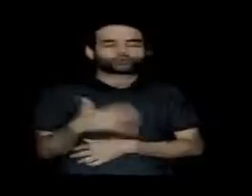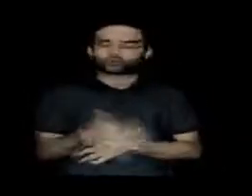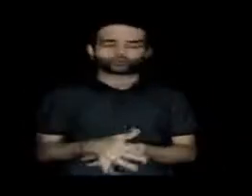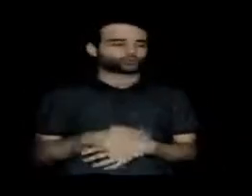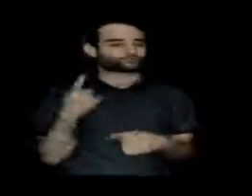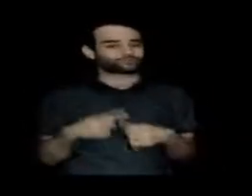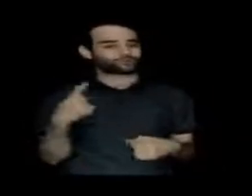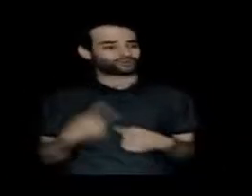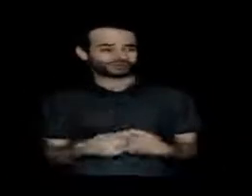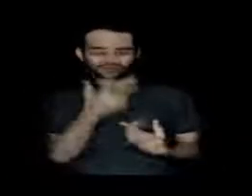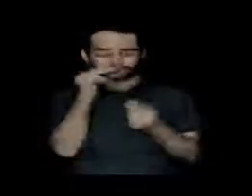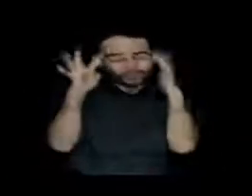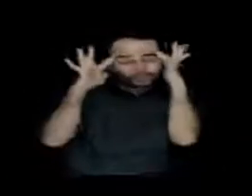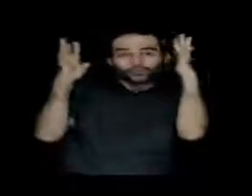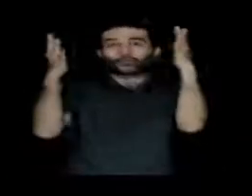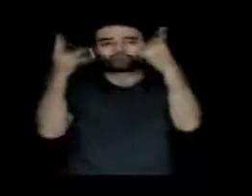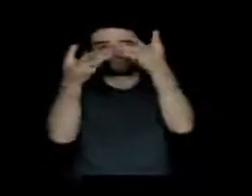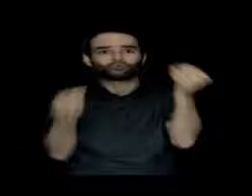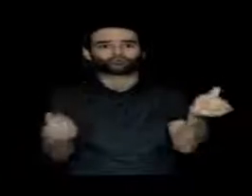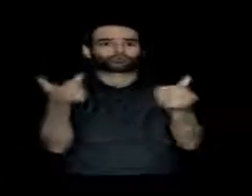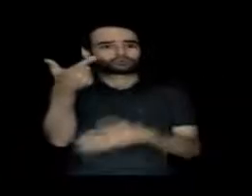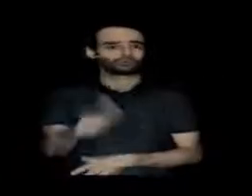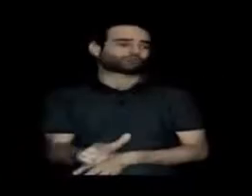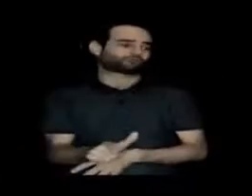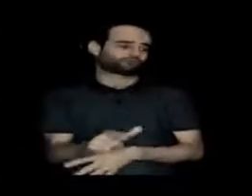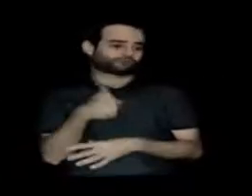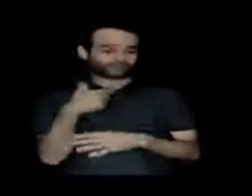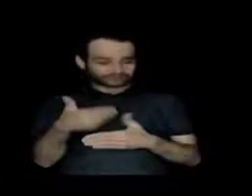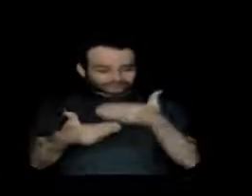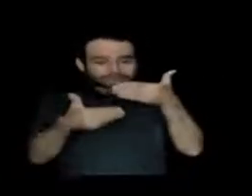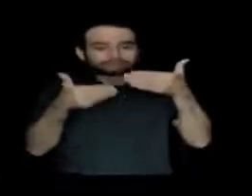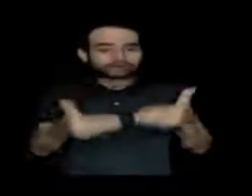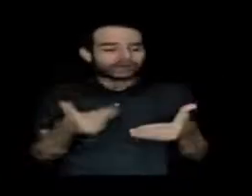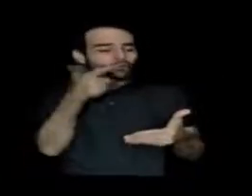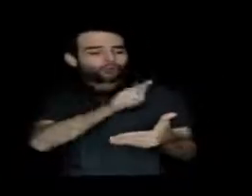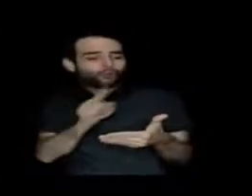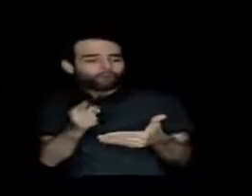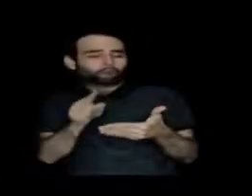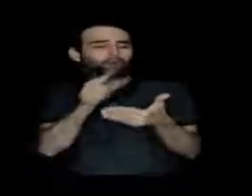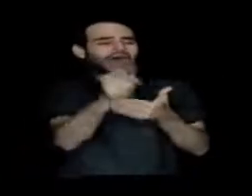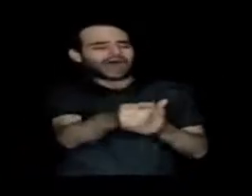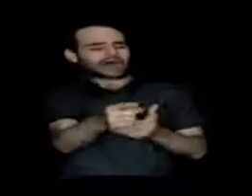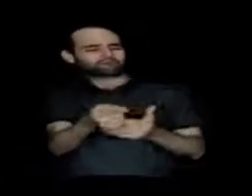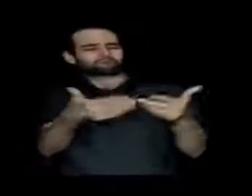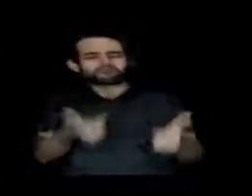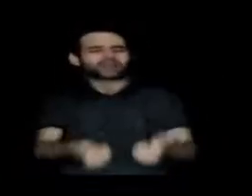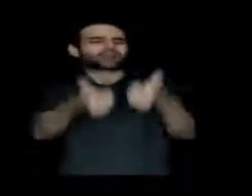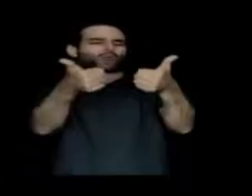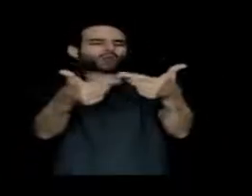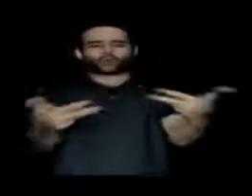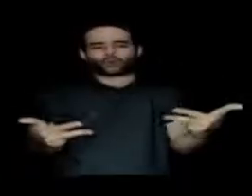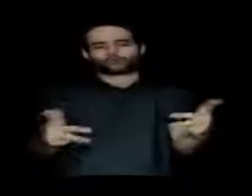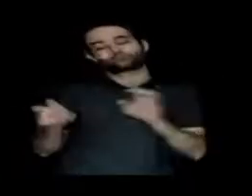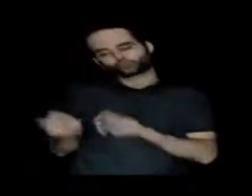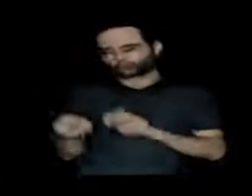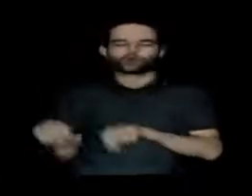look for in a country is APAI, right? I went to APAI, the Association of Parents